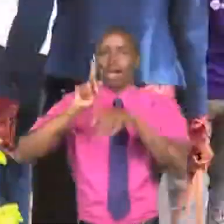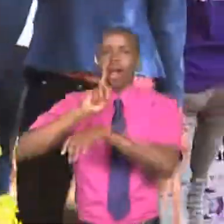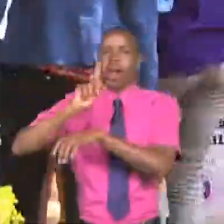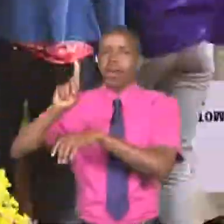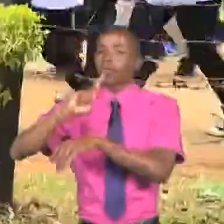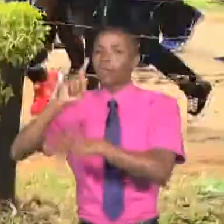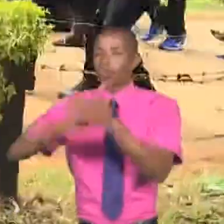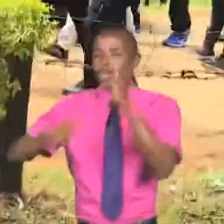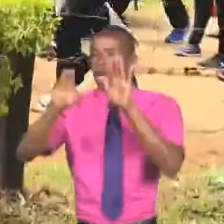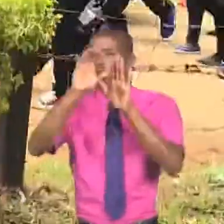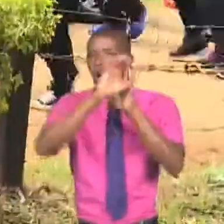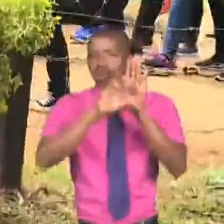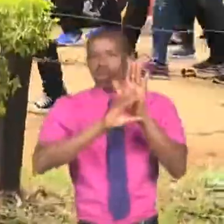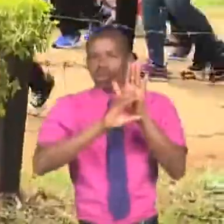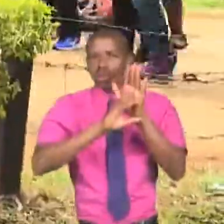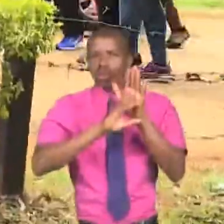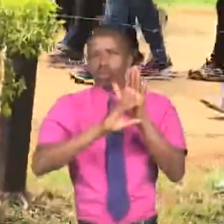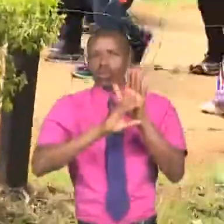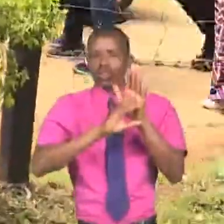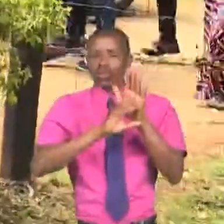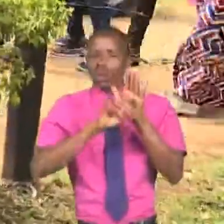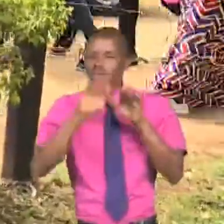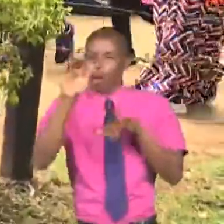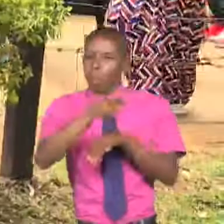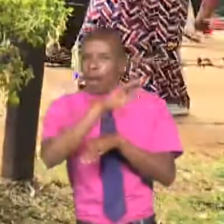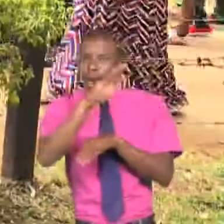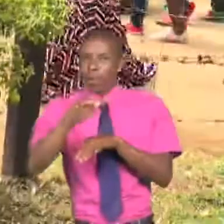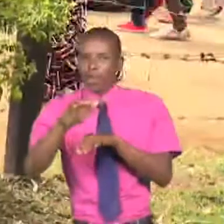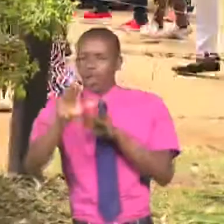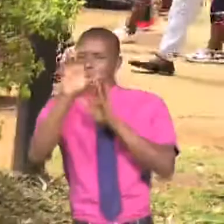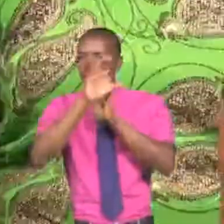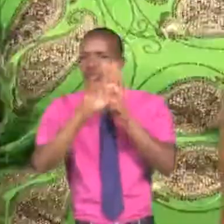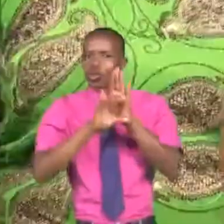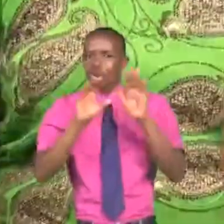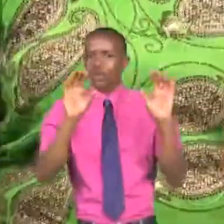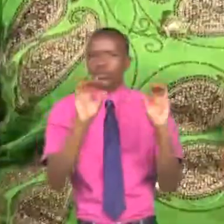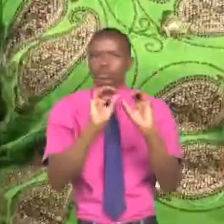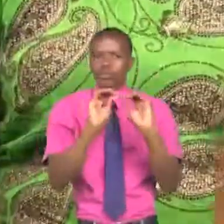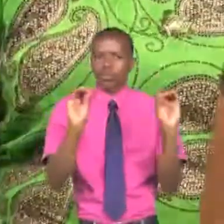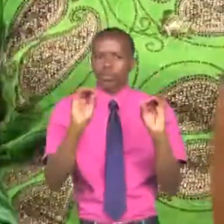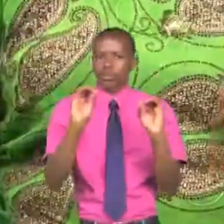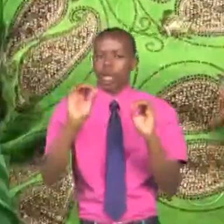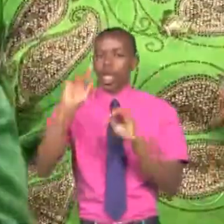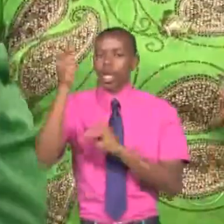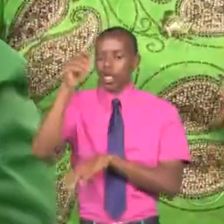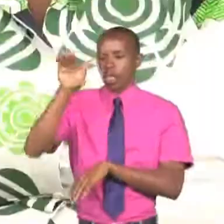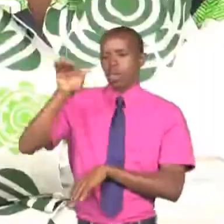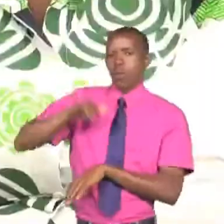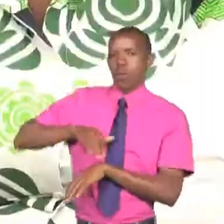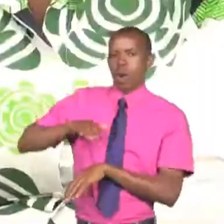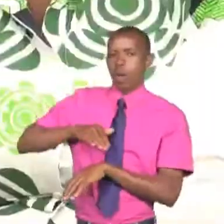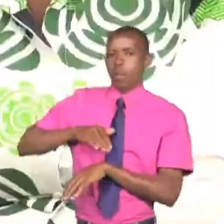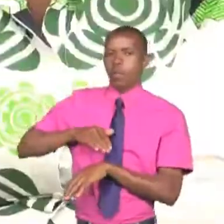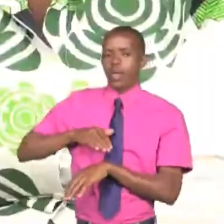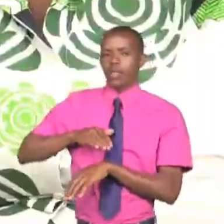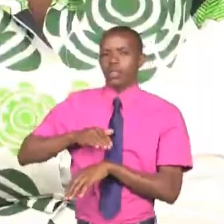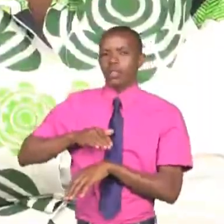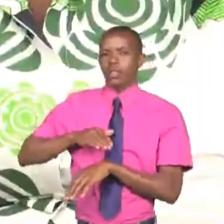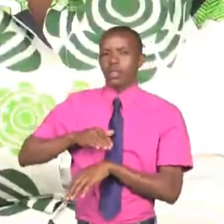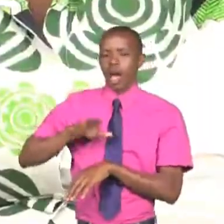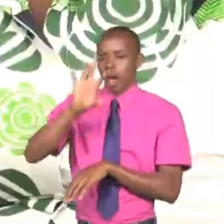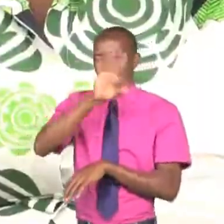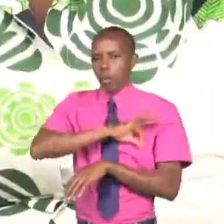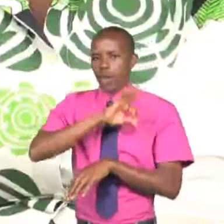the constitution of the bicameral Parliament as unconstitutional. Kenyan women who have been disadvantaged in